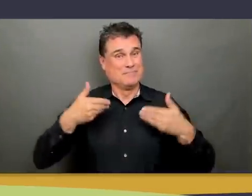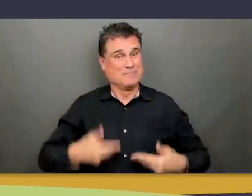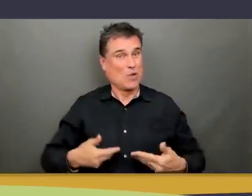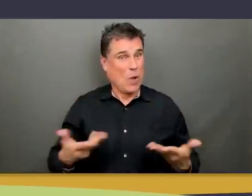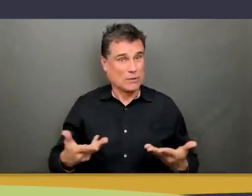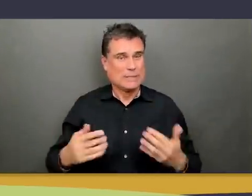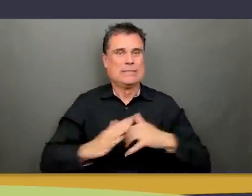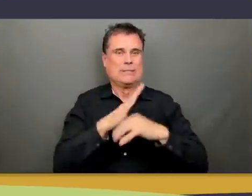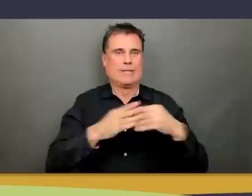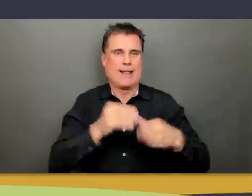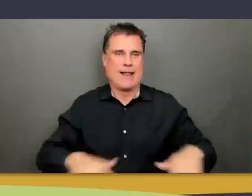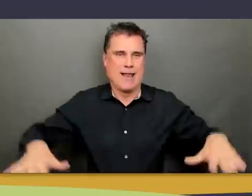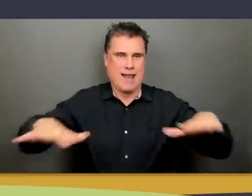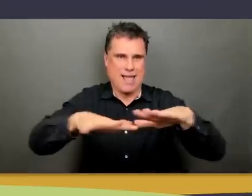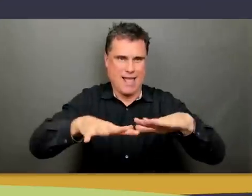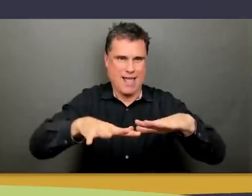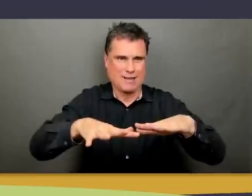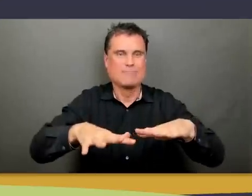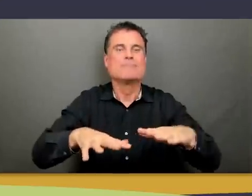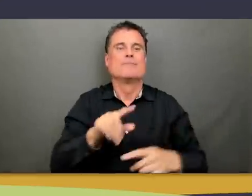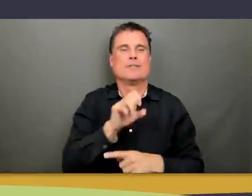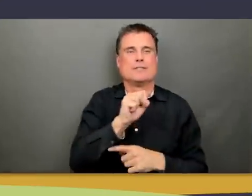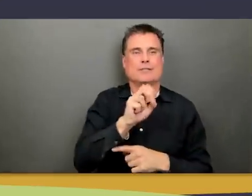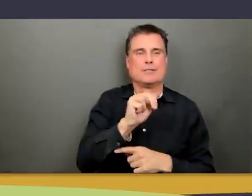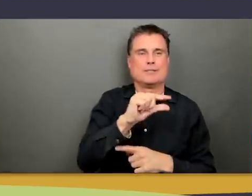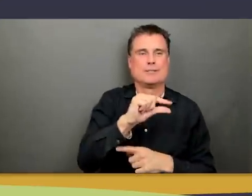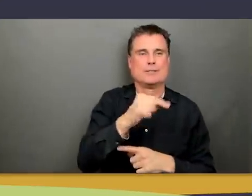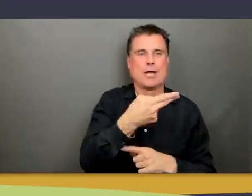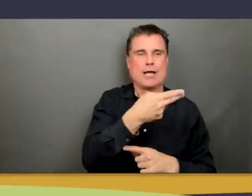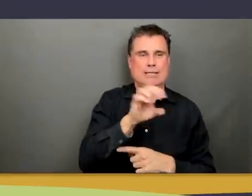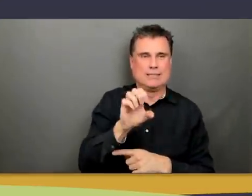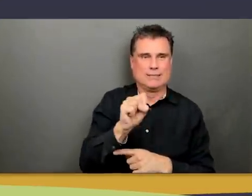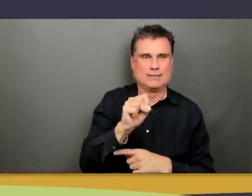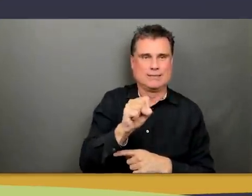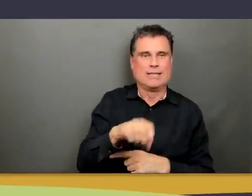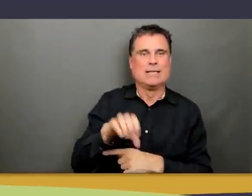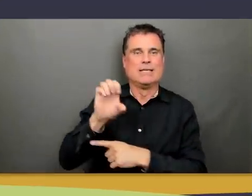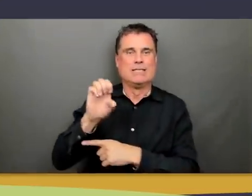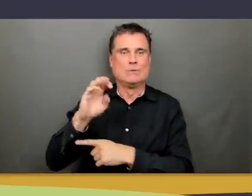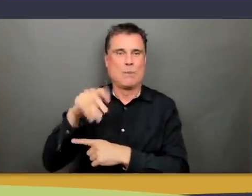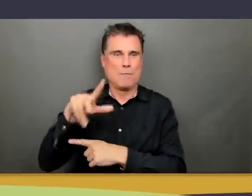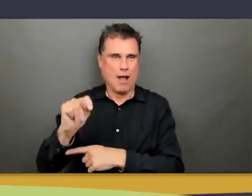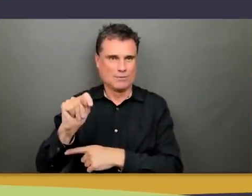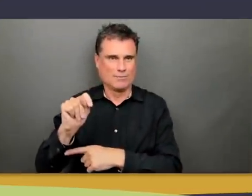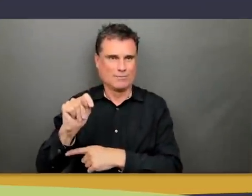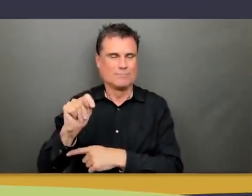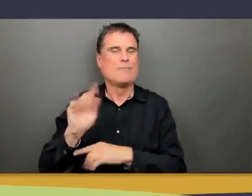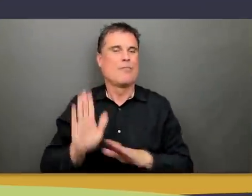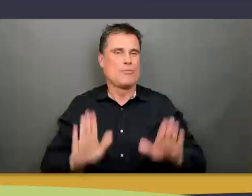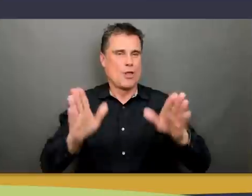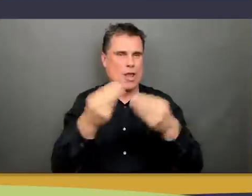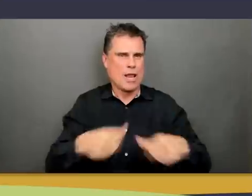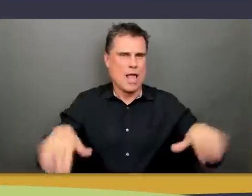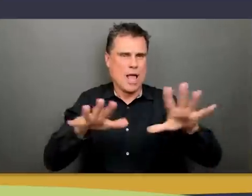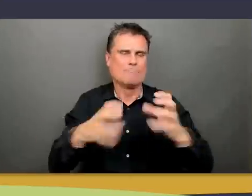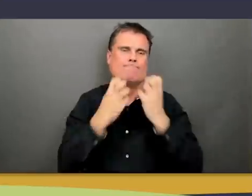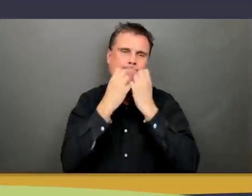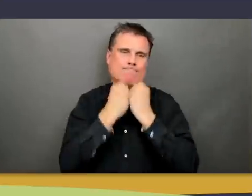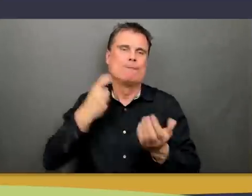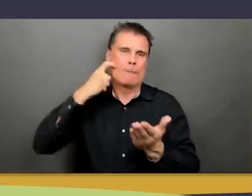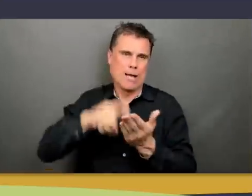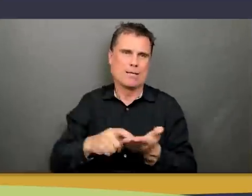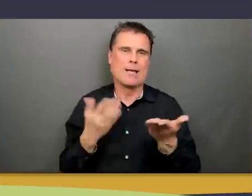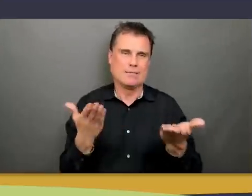the Lekwungen-speaking peoples of the Esquimalt and Songhees First Nations. We are grateful for the history,